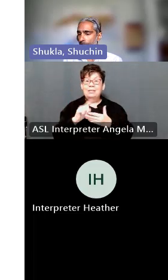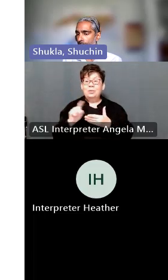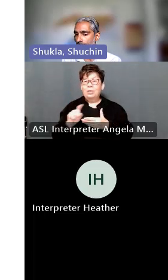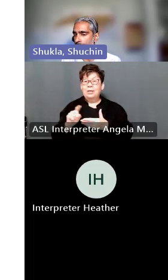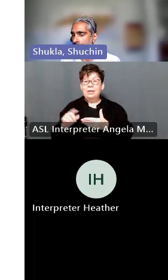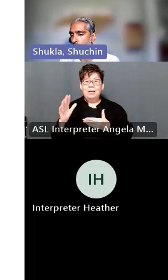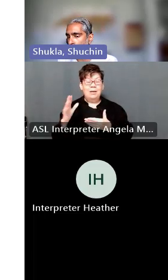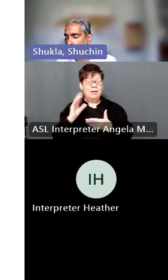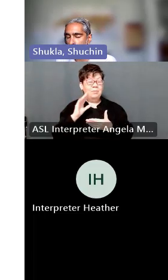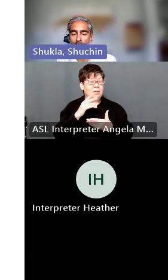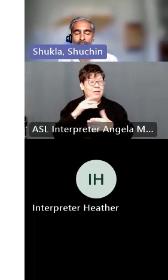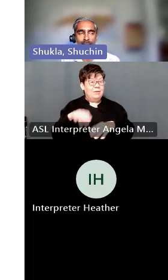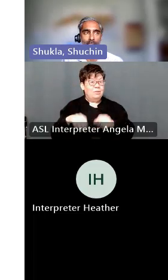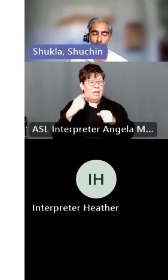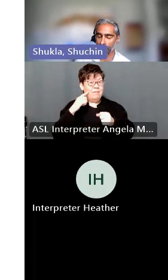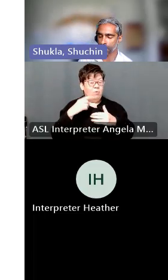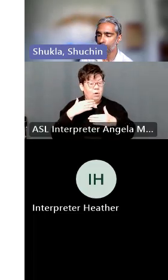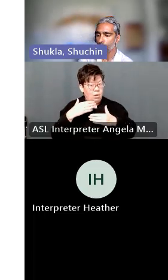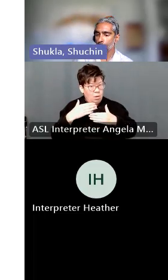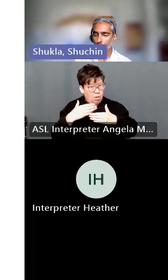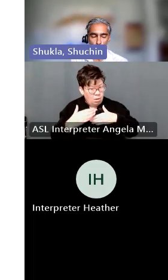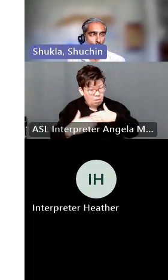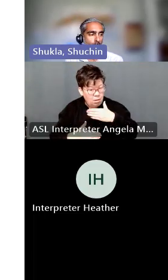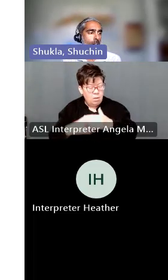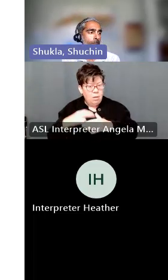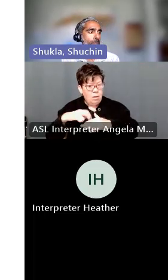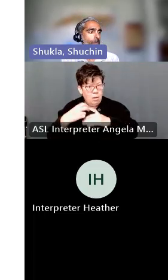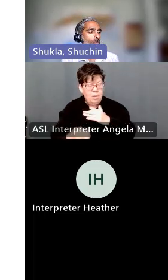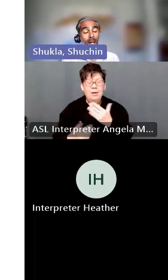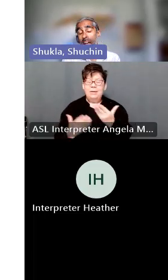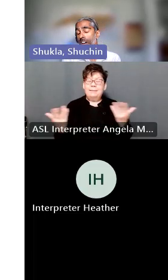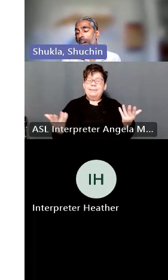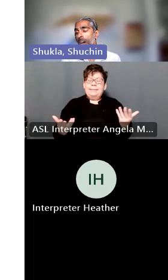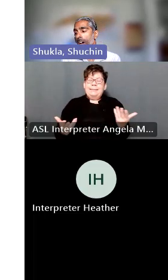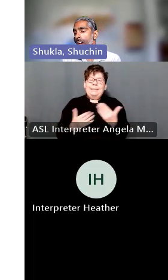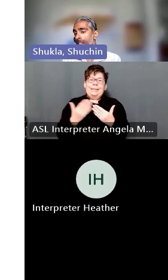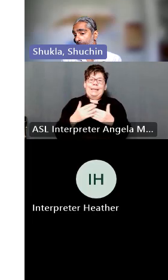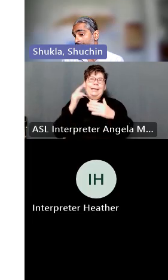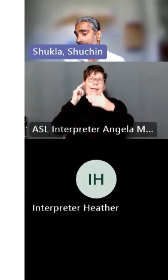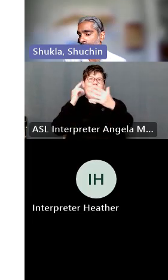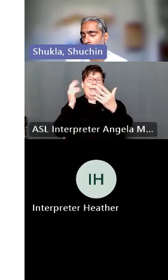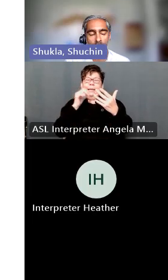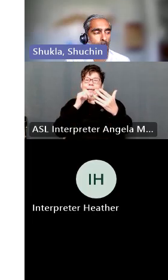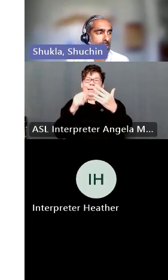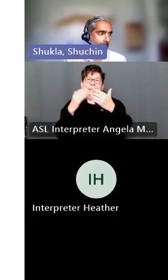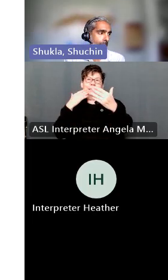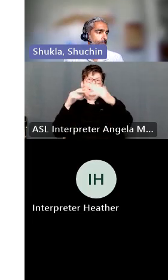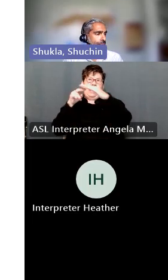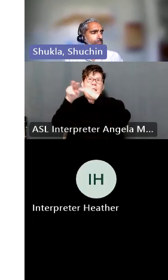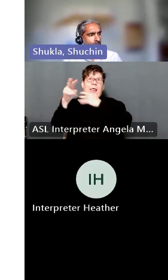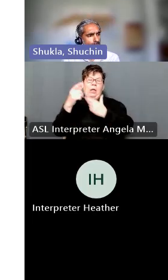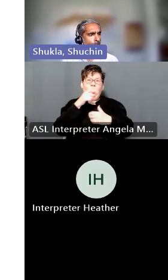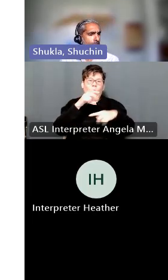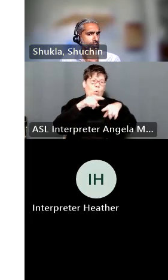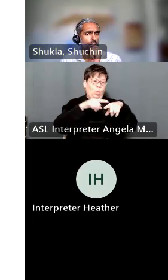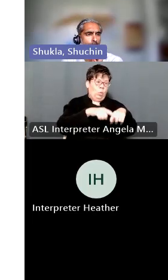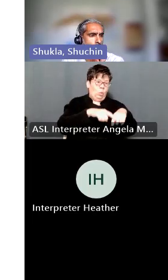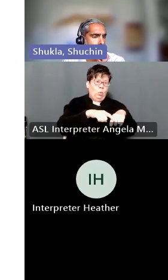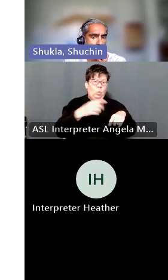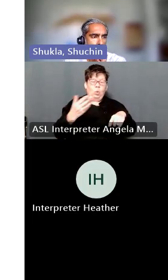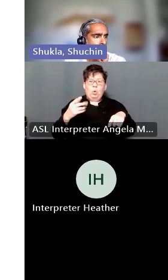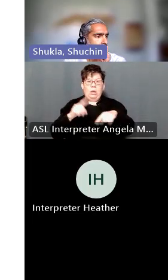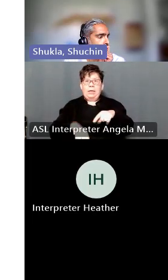this cycle. It's not really easy to predict who will have a dependence and be unable to stop.